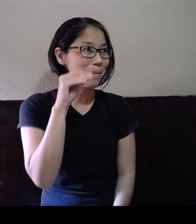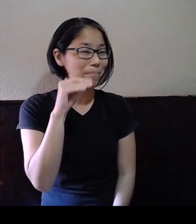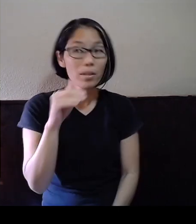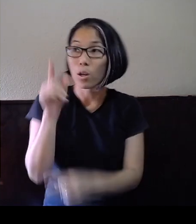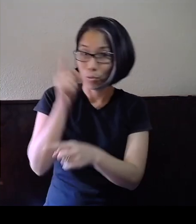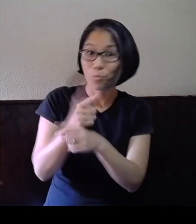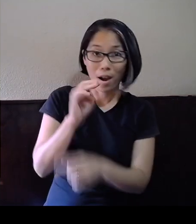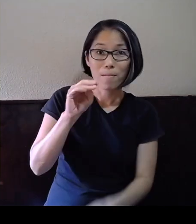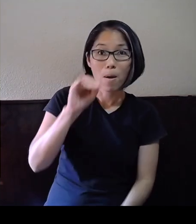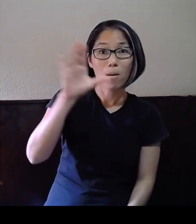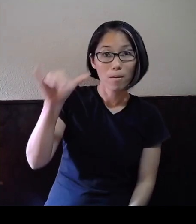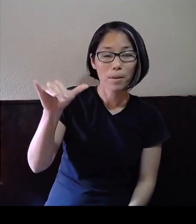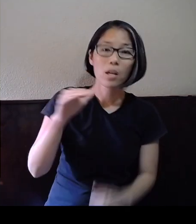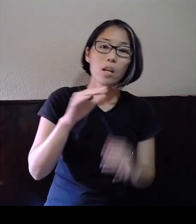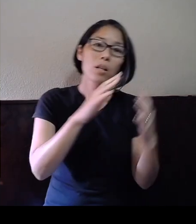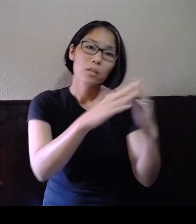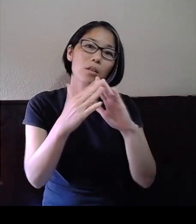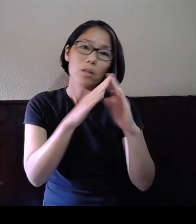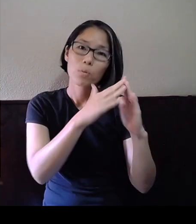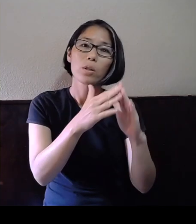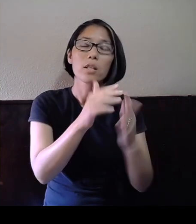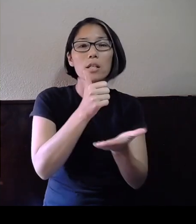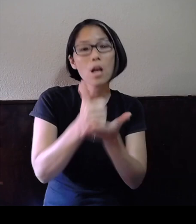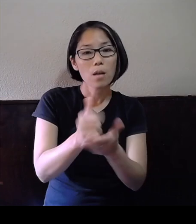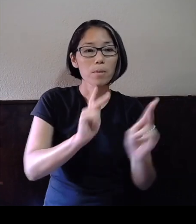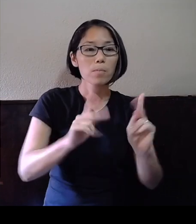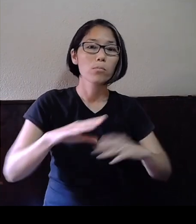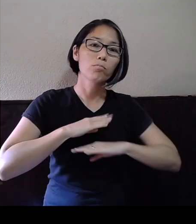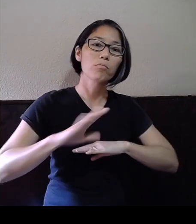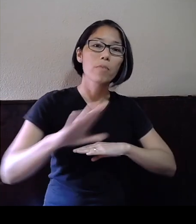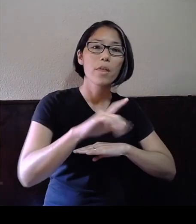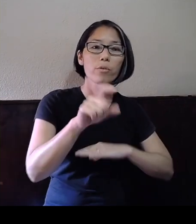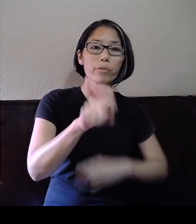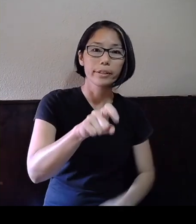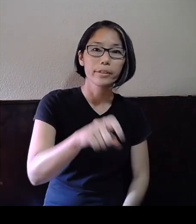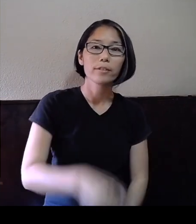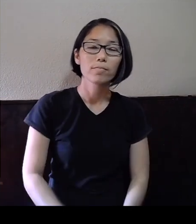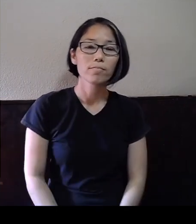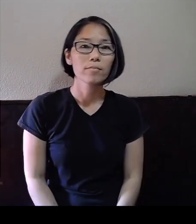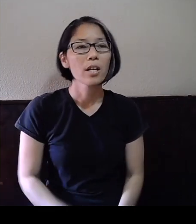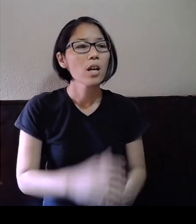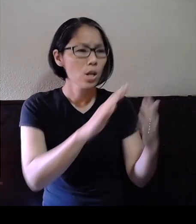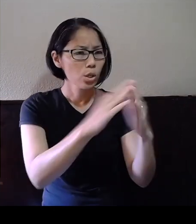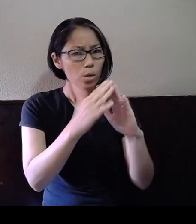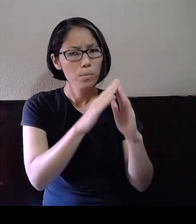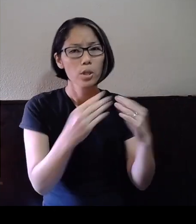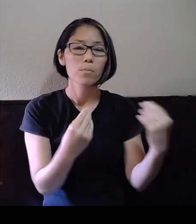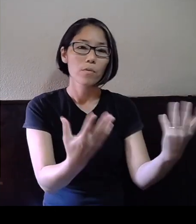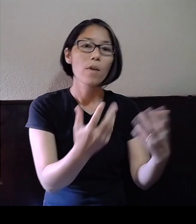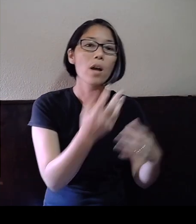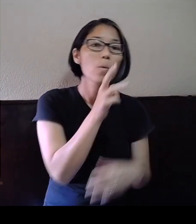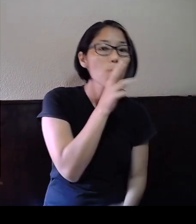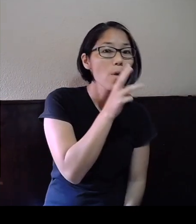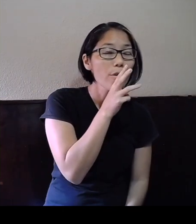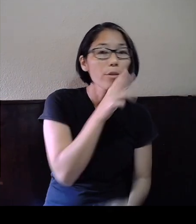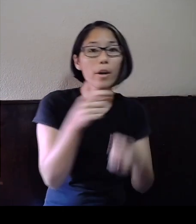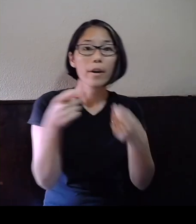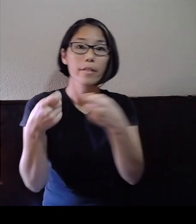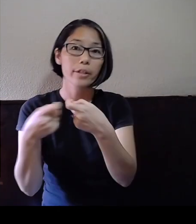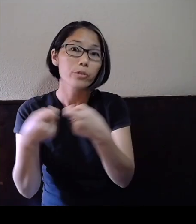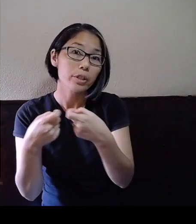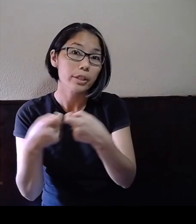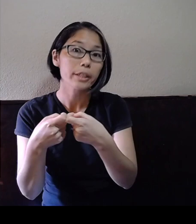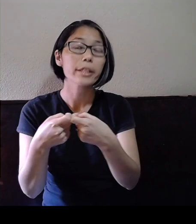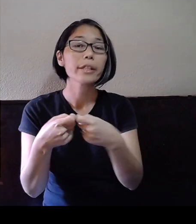Right, Moby? Communities help people meet their needs. Communities provide water and